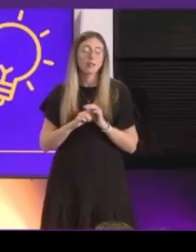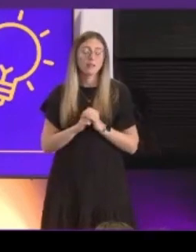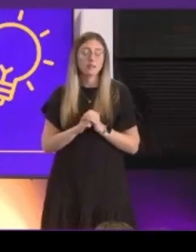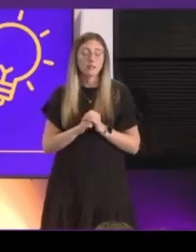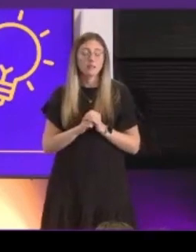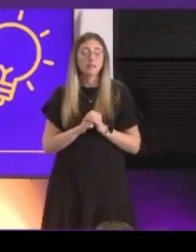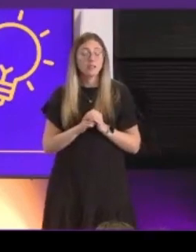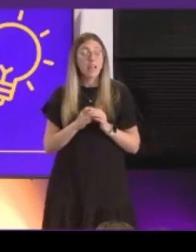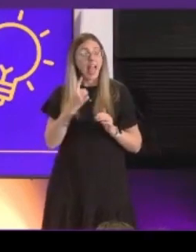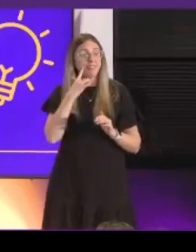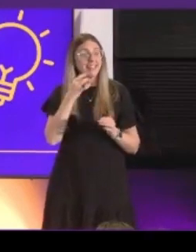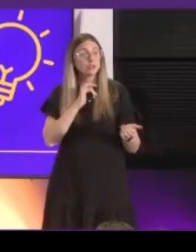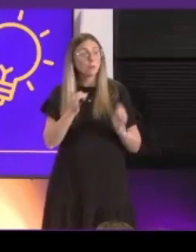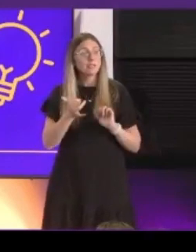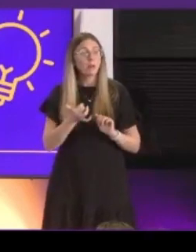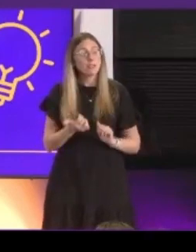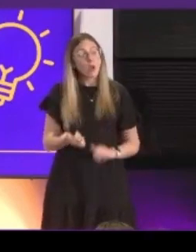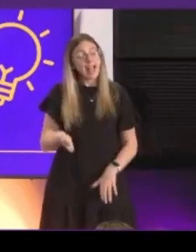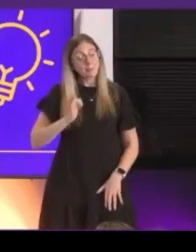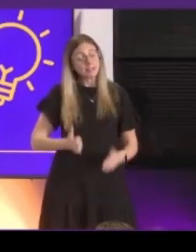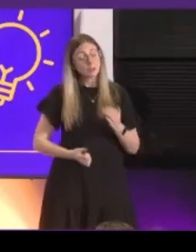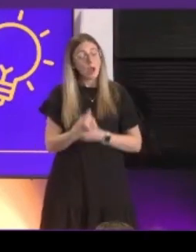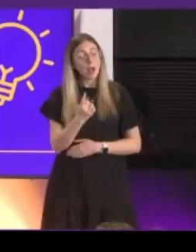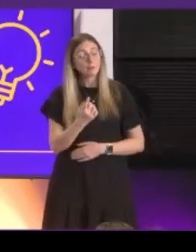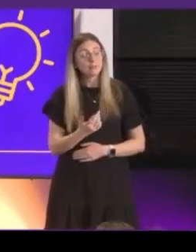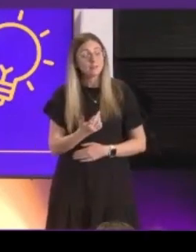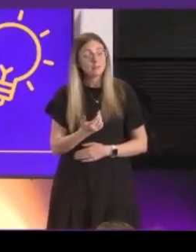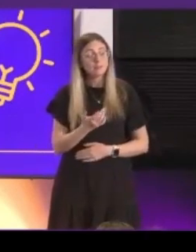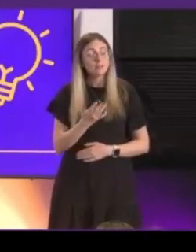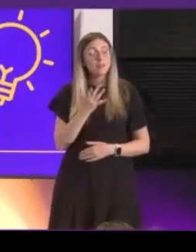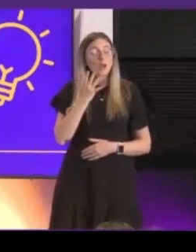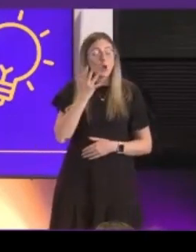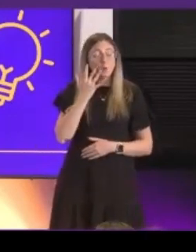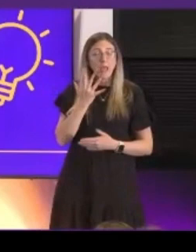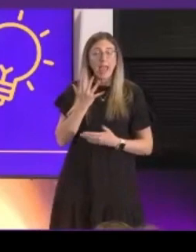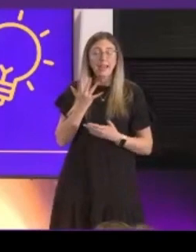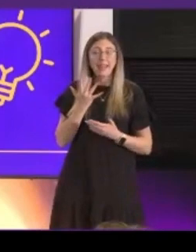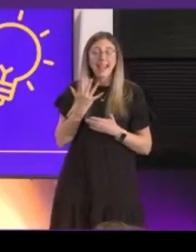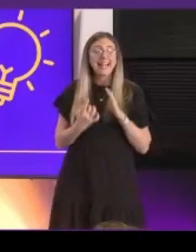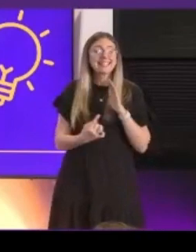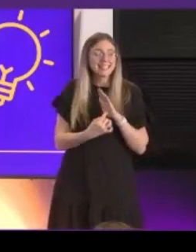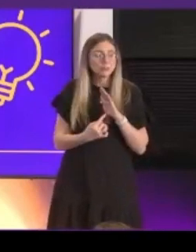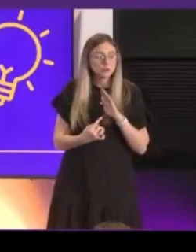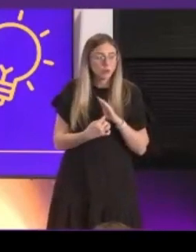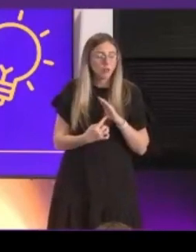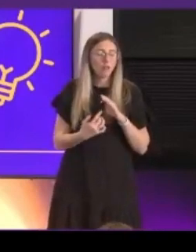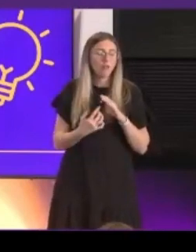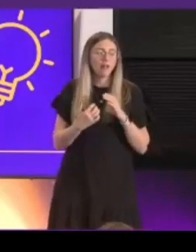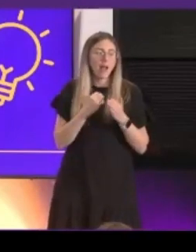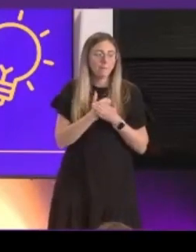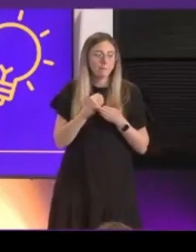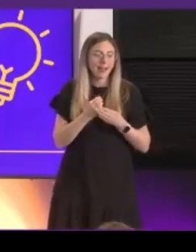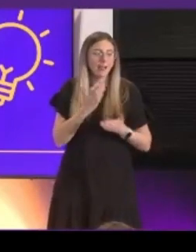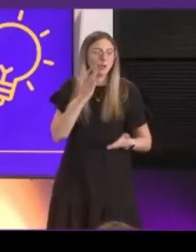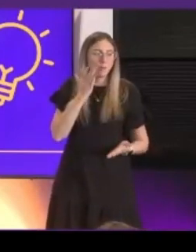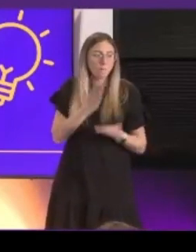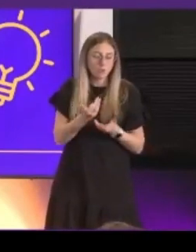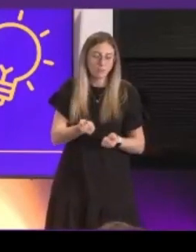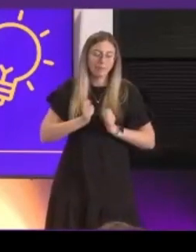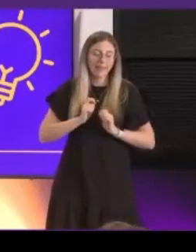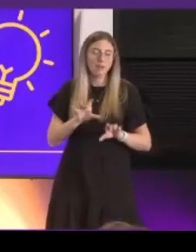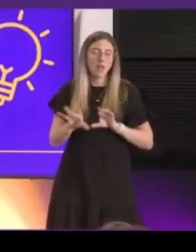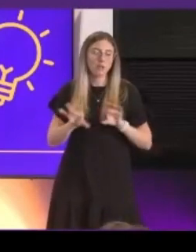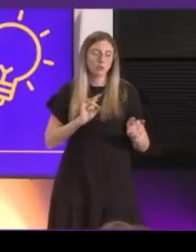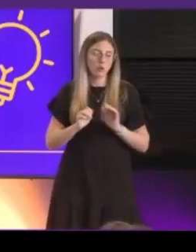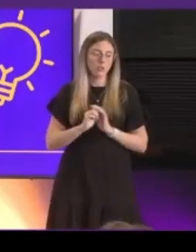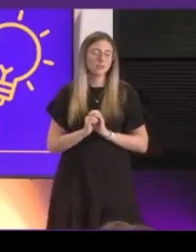we take that for granted sometimes. Yeah. When it comes to something as essential as banking, you must have a choice. It